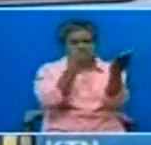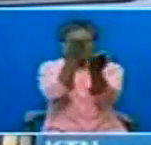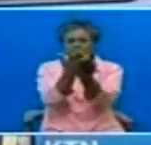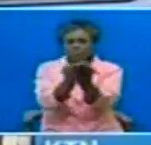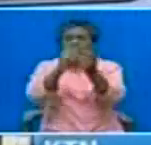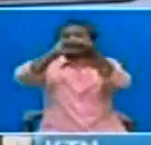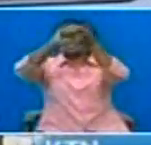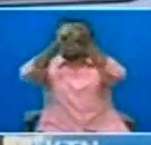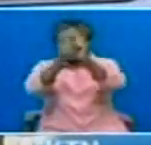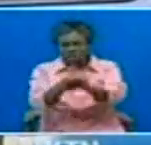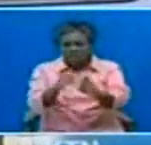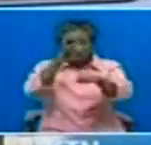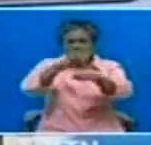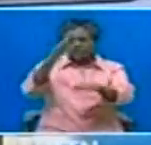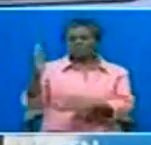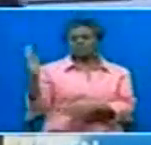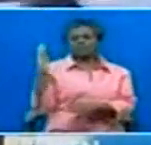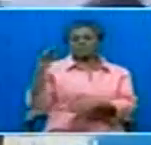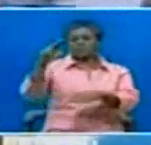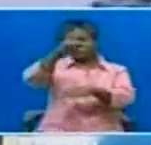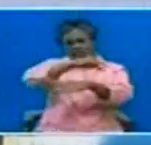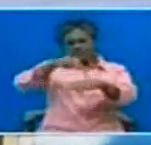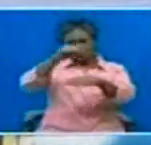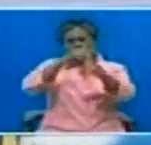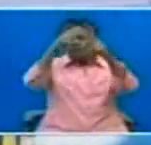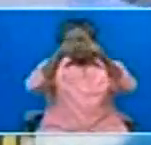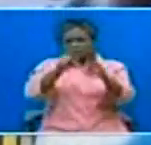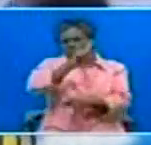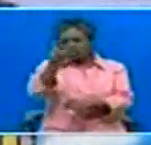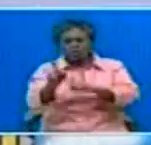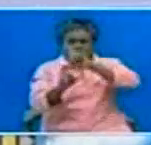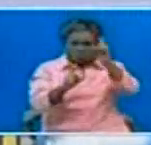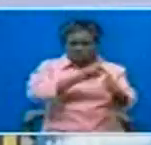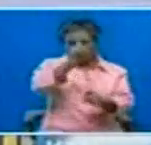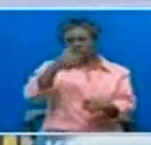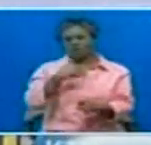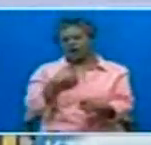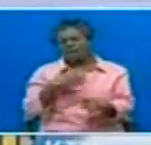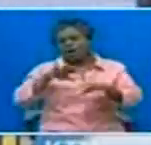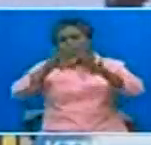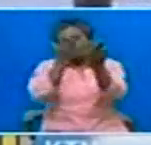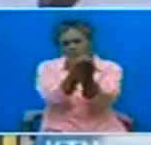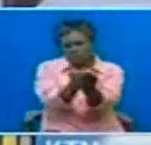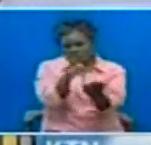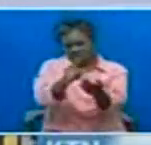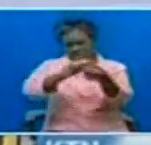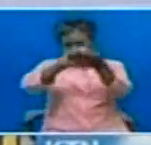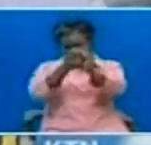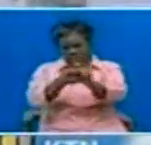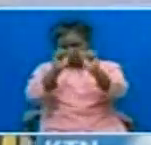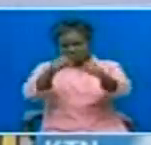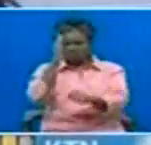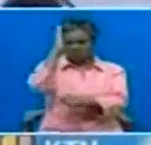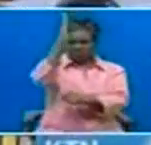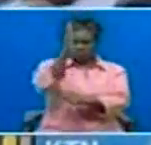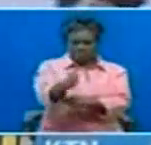to be amended, touching on security of the country. But already questions are being asked as to whether the proposed changes are a